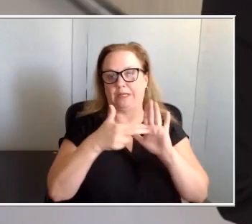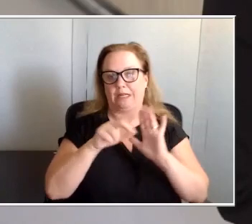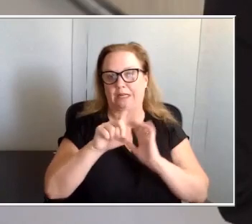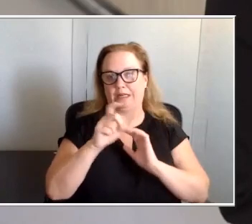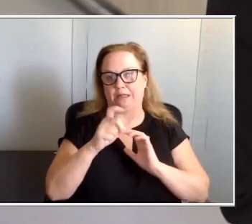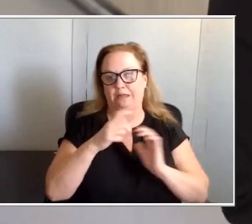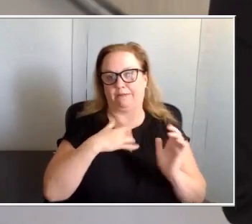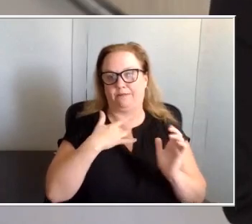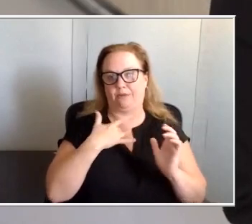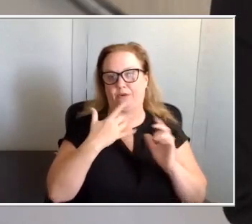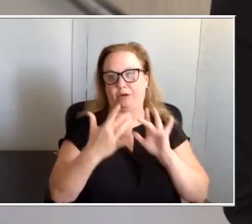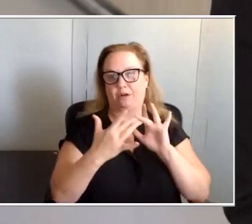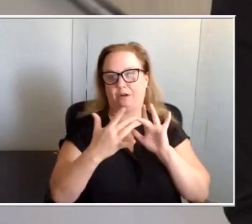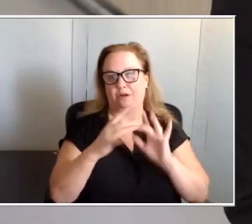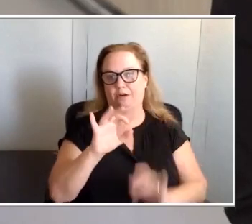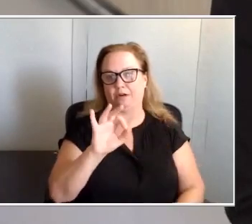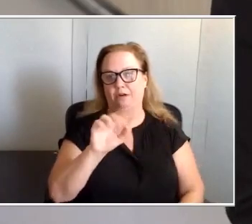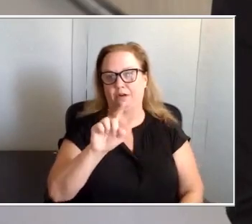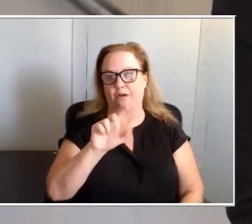give us a call at